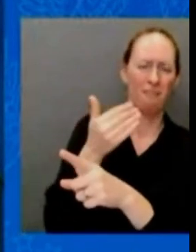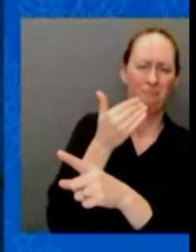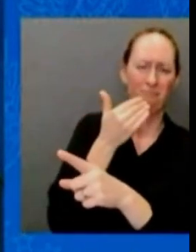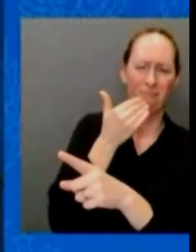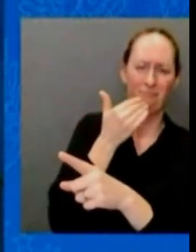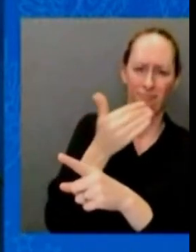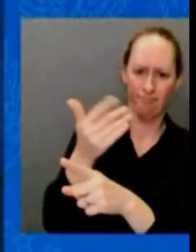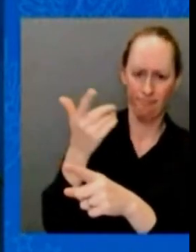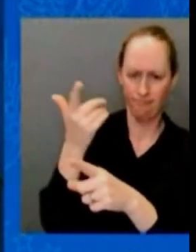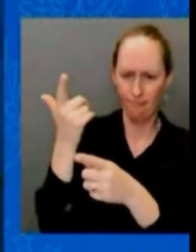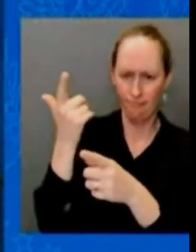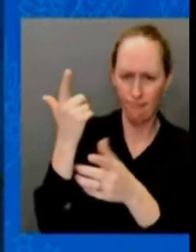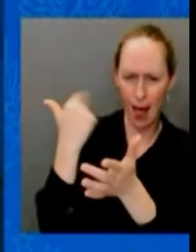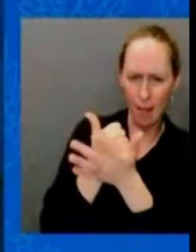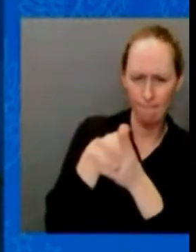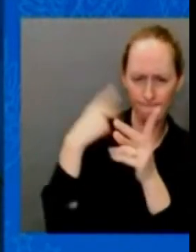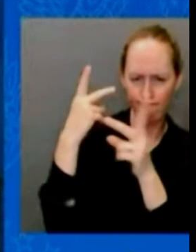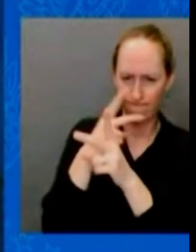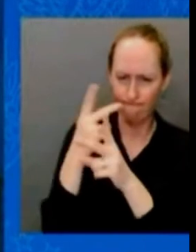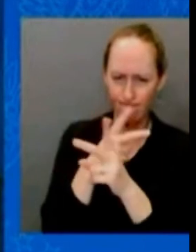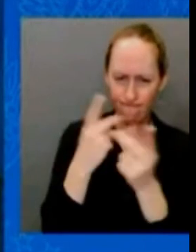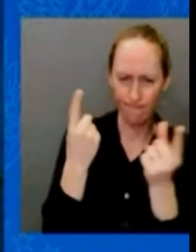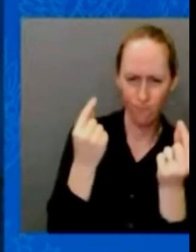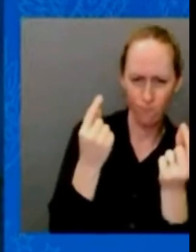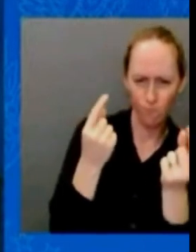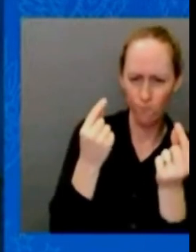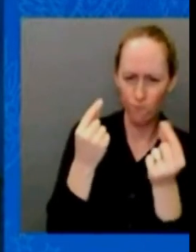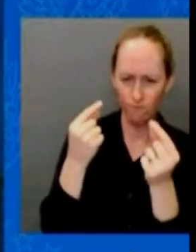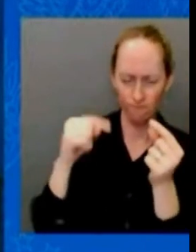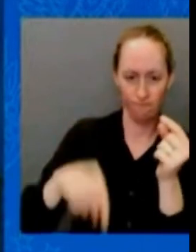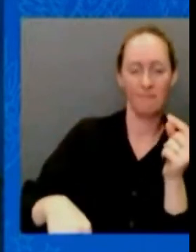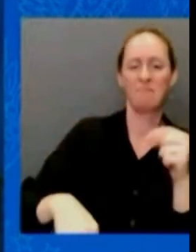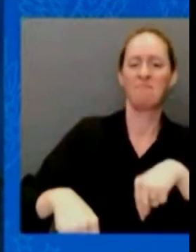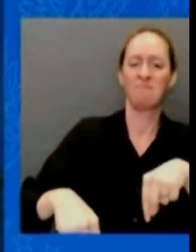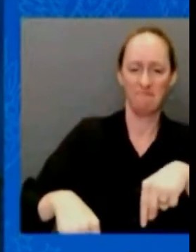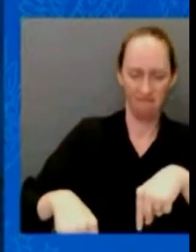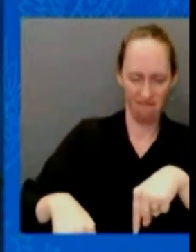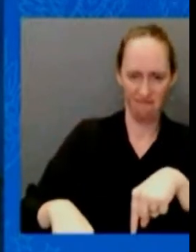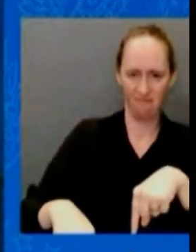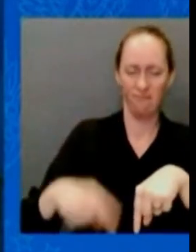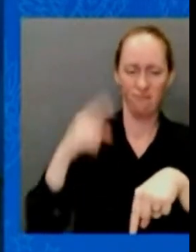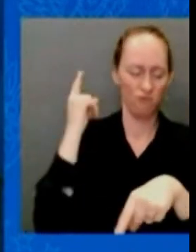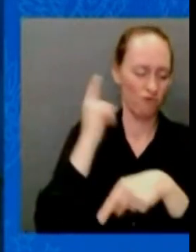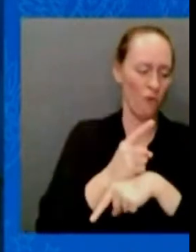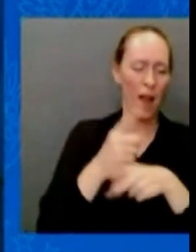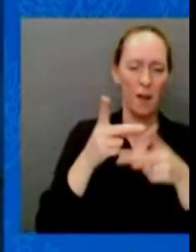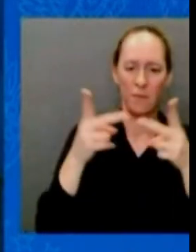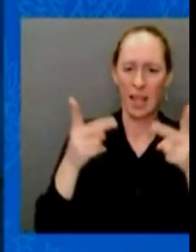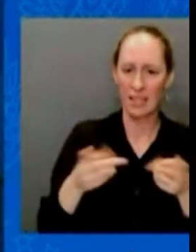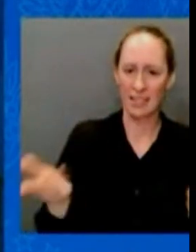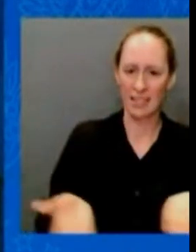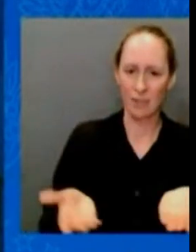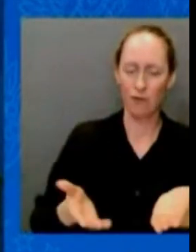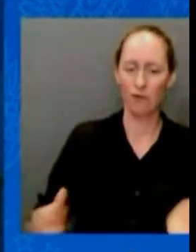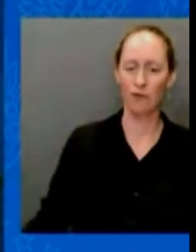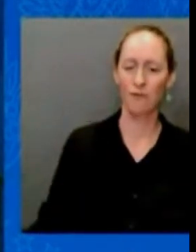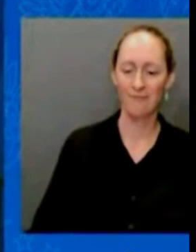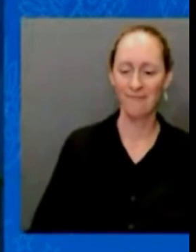this mega fab site. Lenny Hainsworth and Rich Beyer are here representing our board.